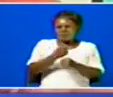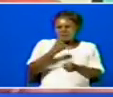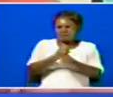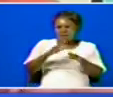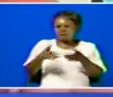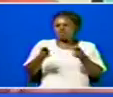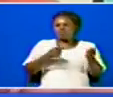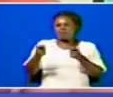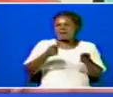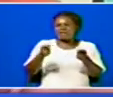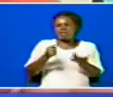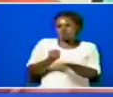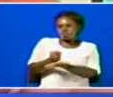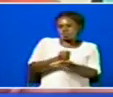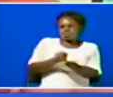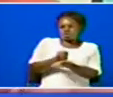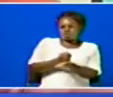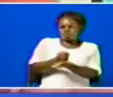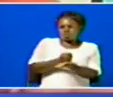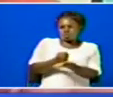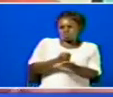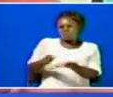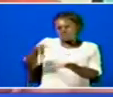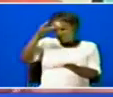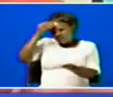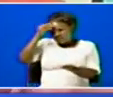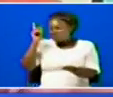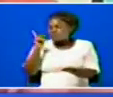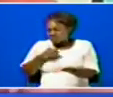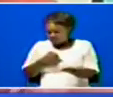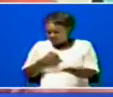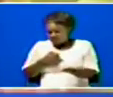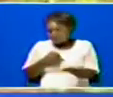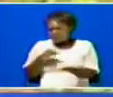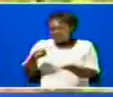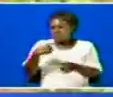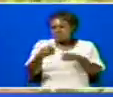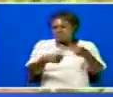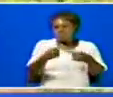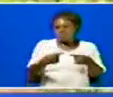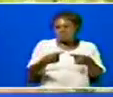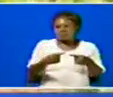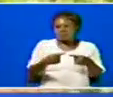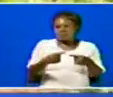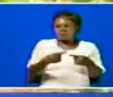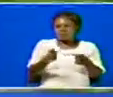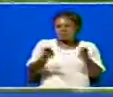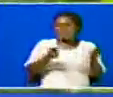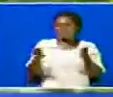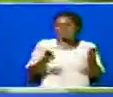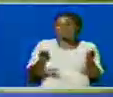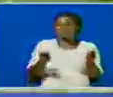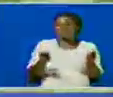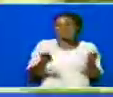managing poisons, and cassava is one of them, and they were trained to do that. So they were in the process of doing the management.